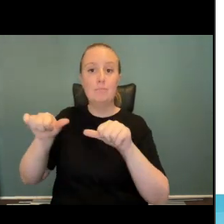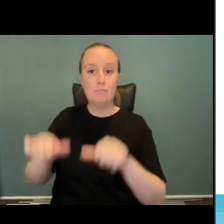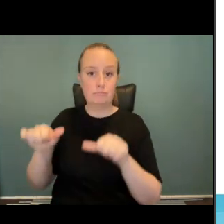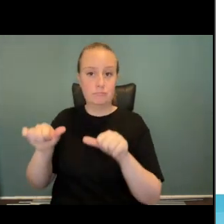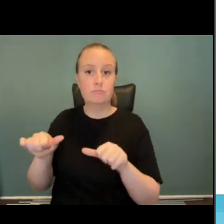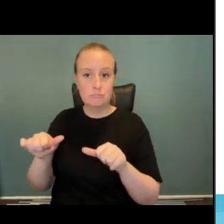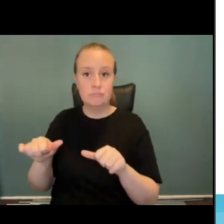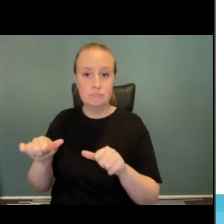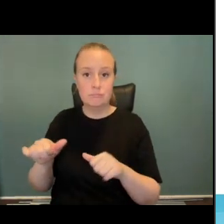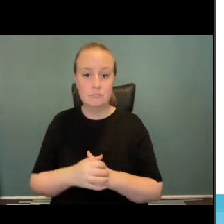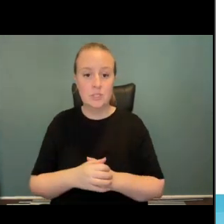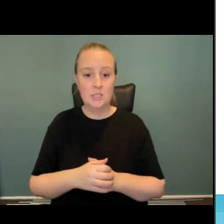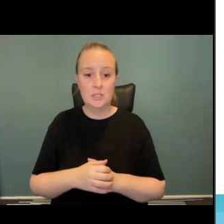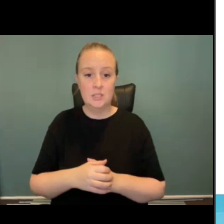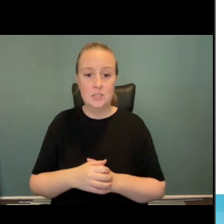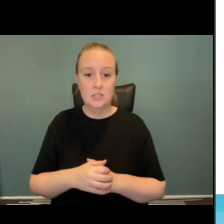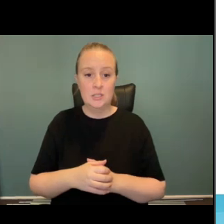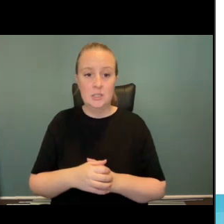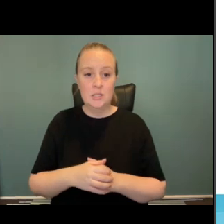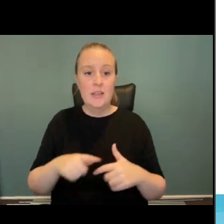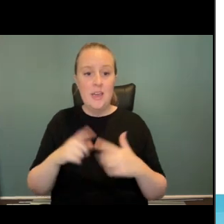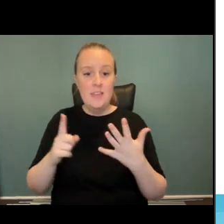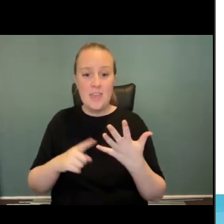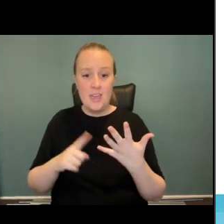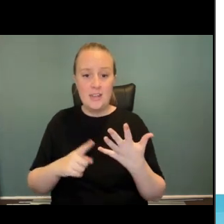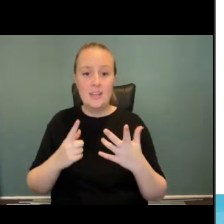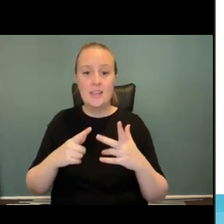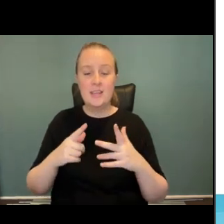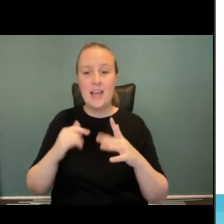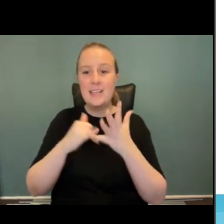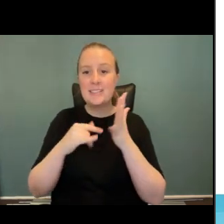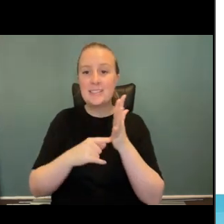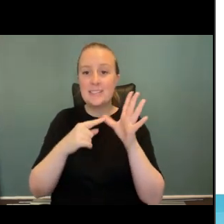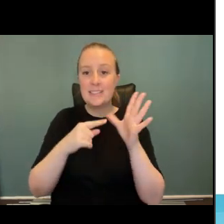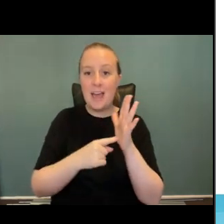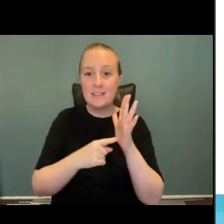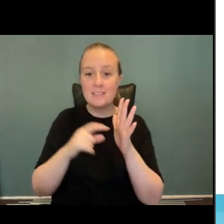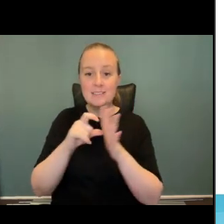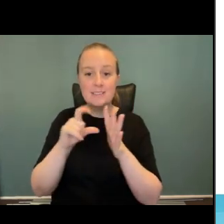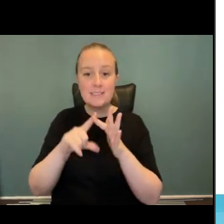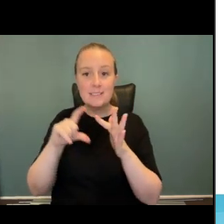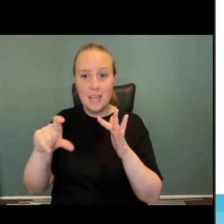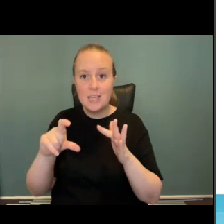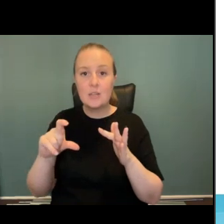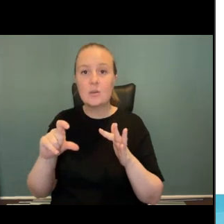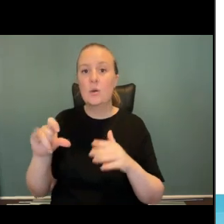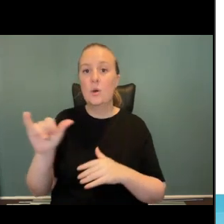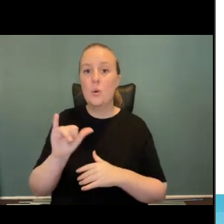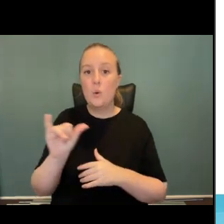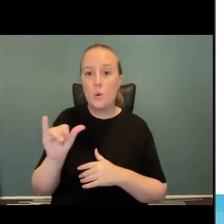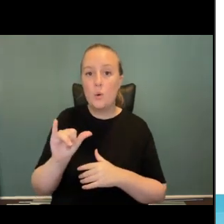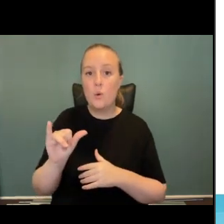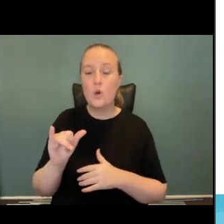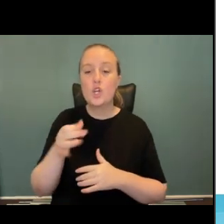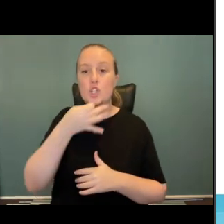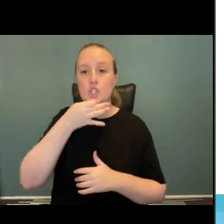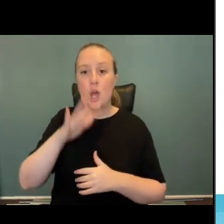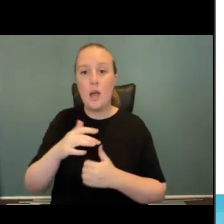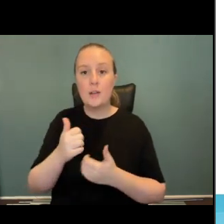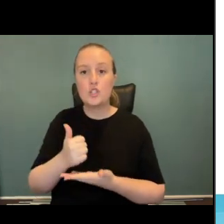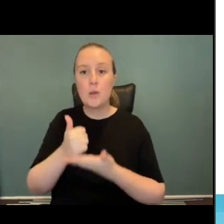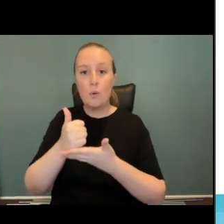then a sworn or affirmed acknowledgement. So a stat dec or the new child support agency form saying that, you know,